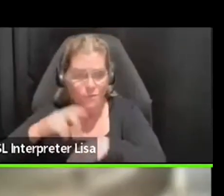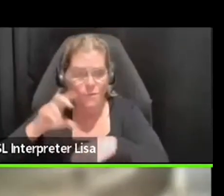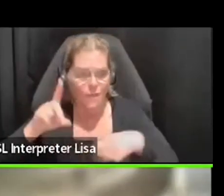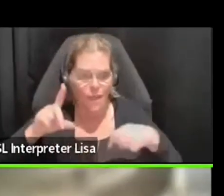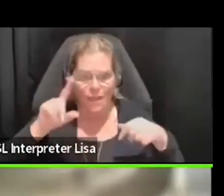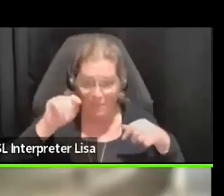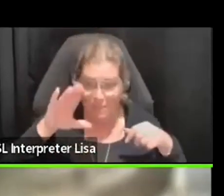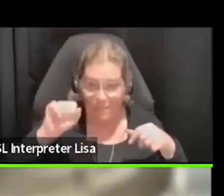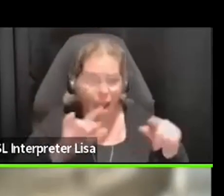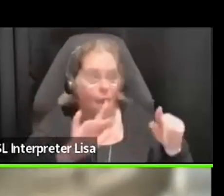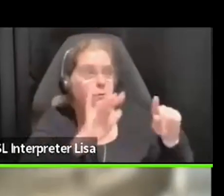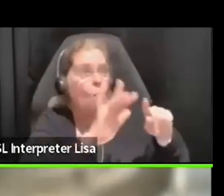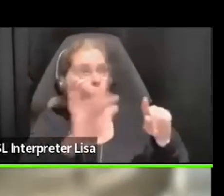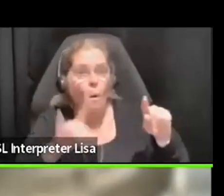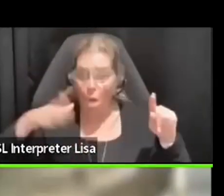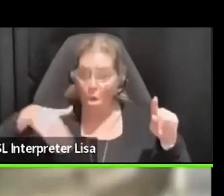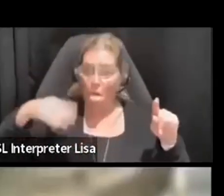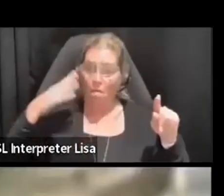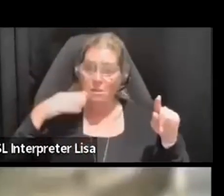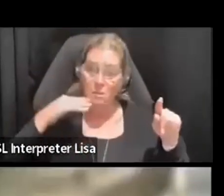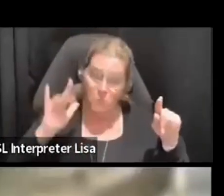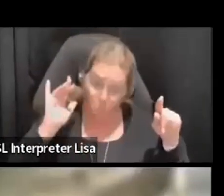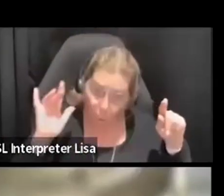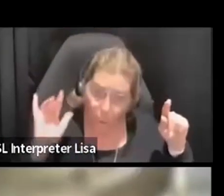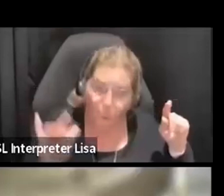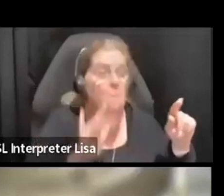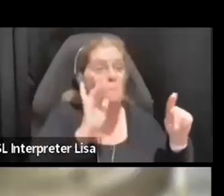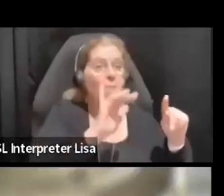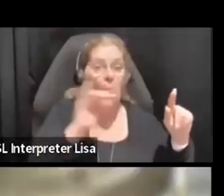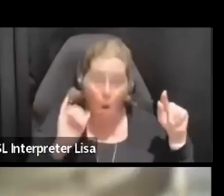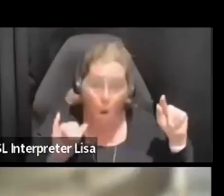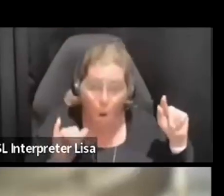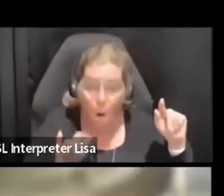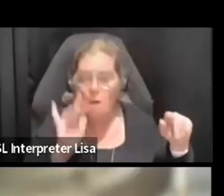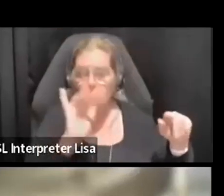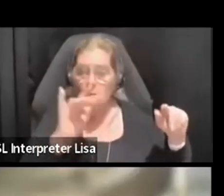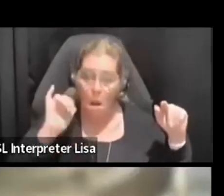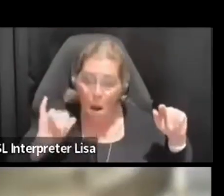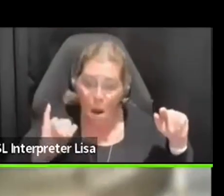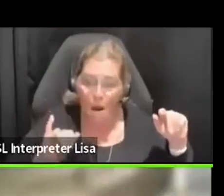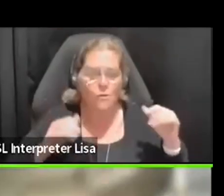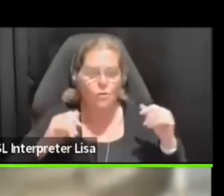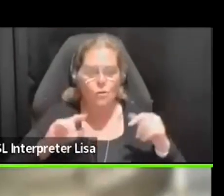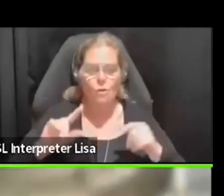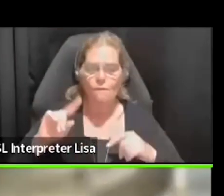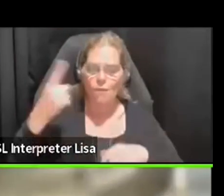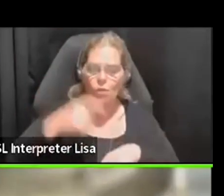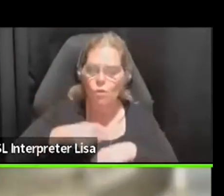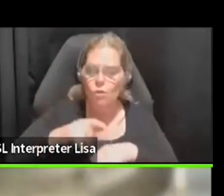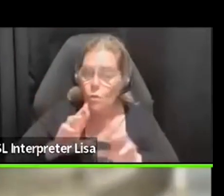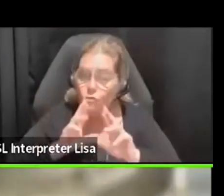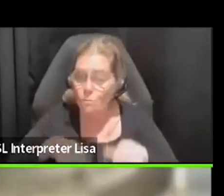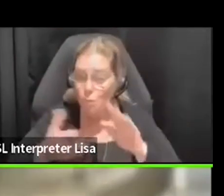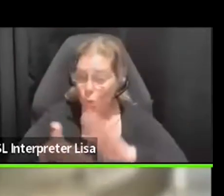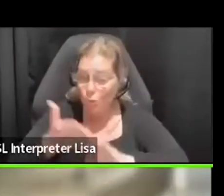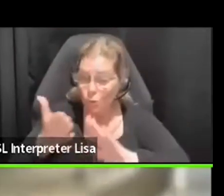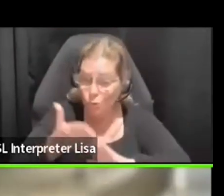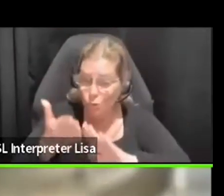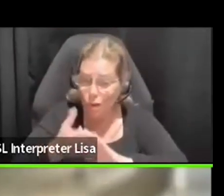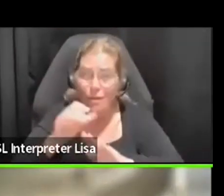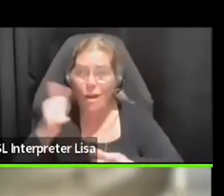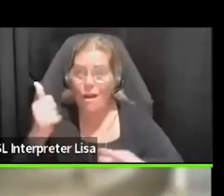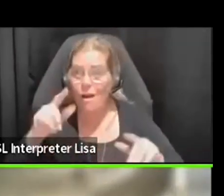never ever opened before. So one piece that would be beneficial is like the report running and those things on the other tabs